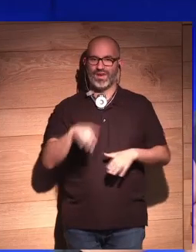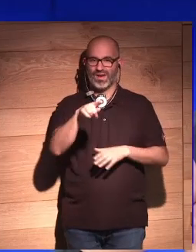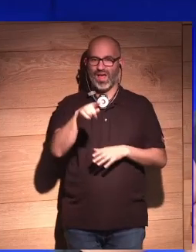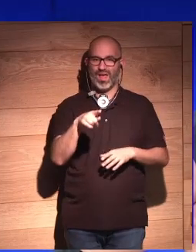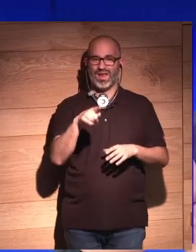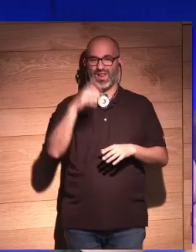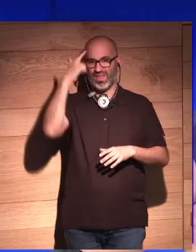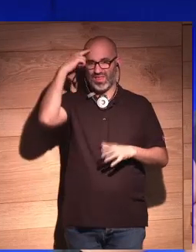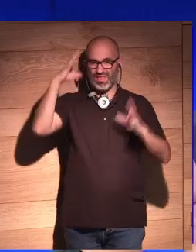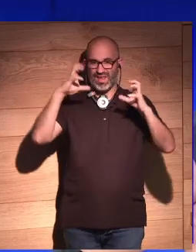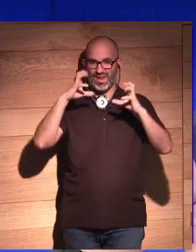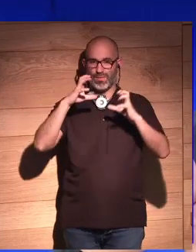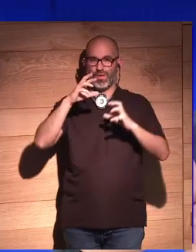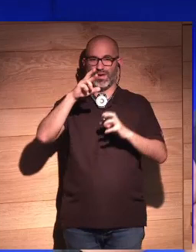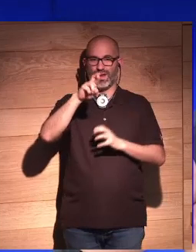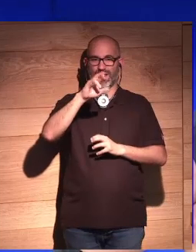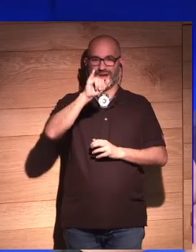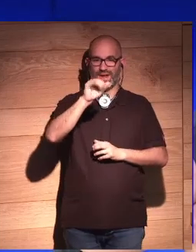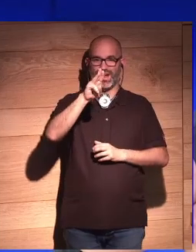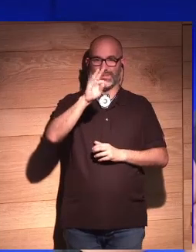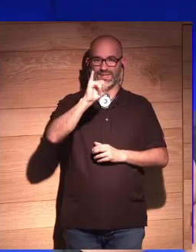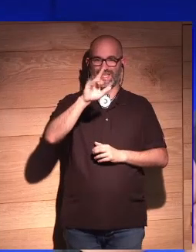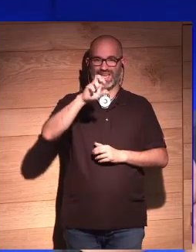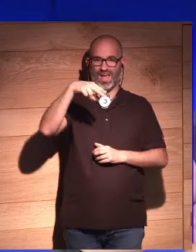VR often makes you want to run, like move, or